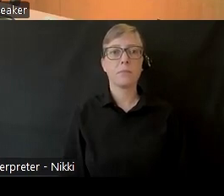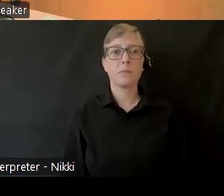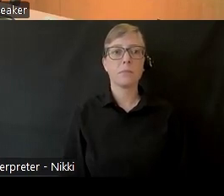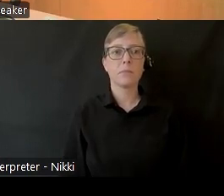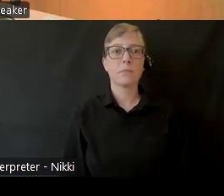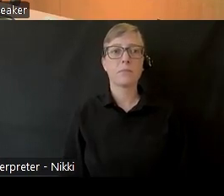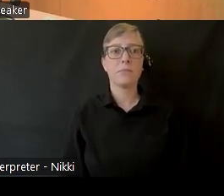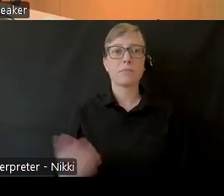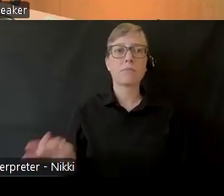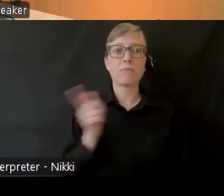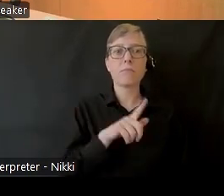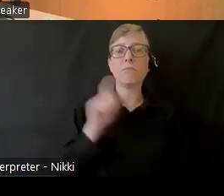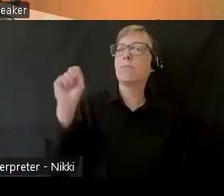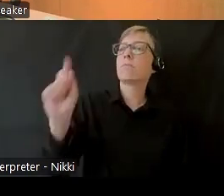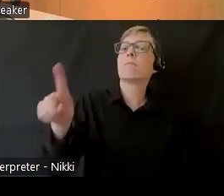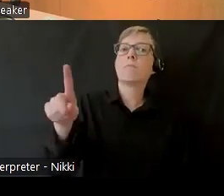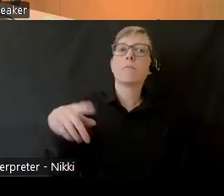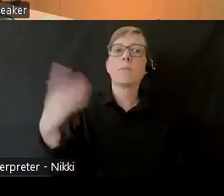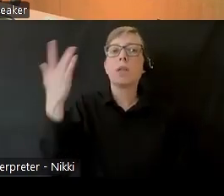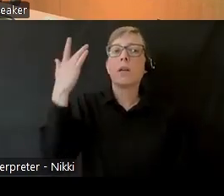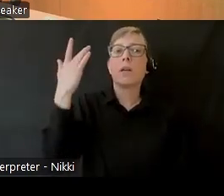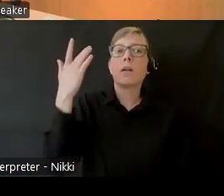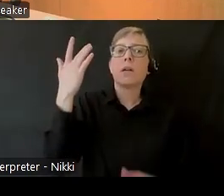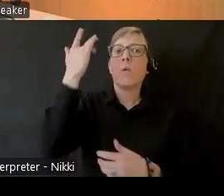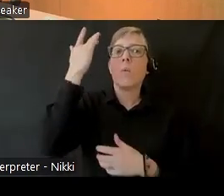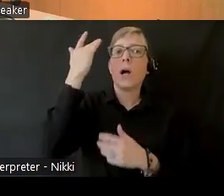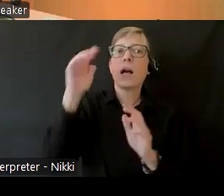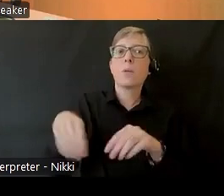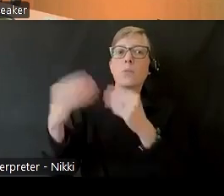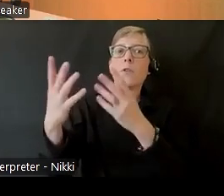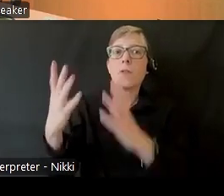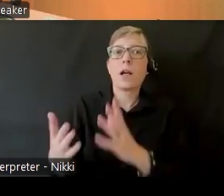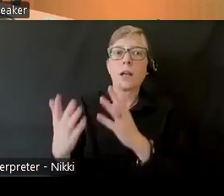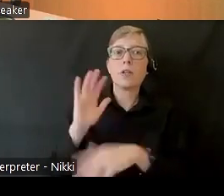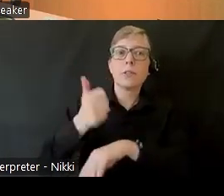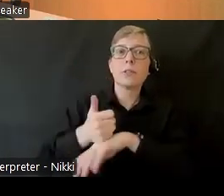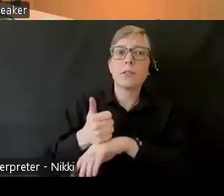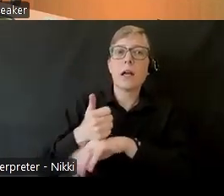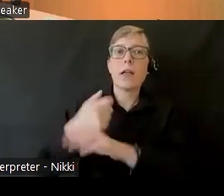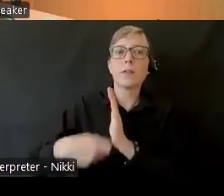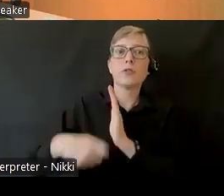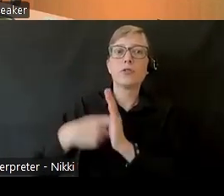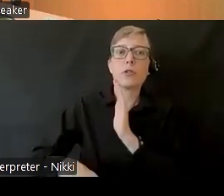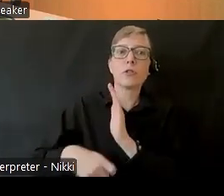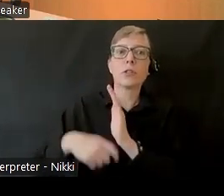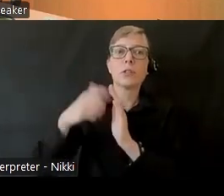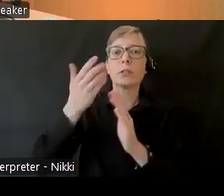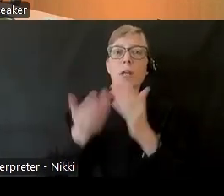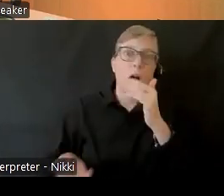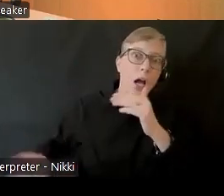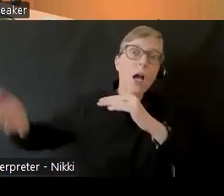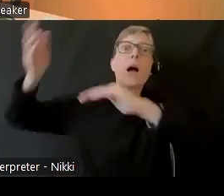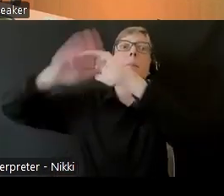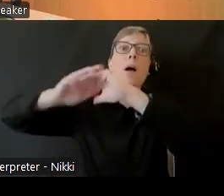Okay, another question is, why do providers set the charges at rates so much above the allowed amounts? Oh,